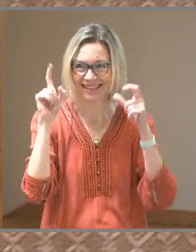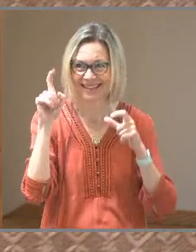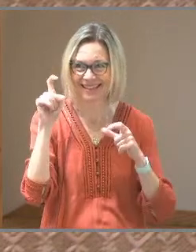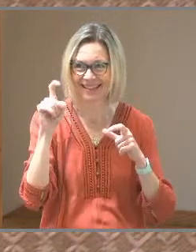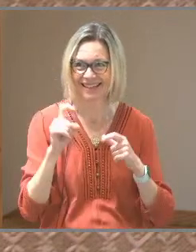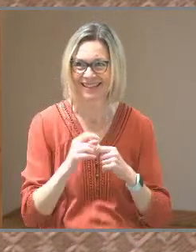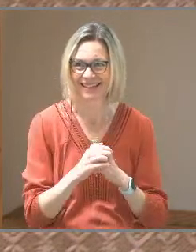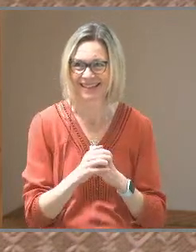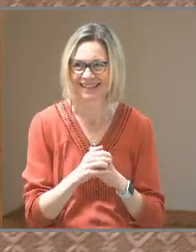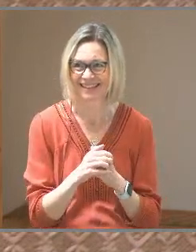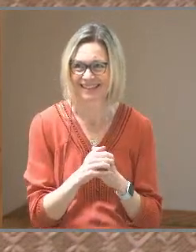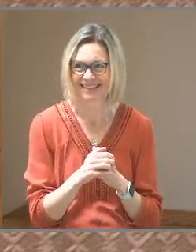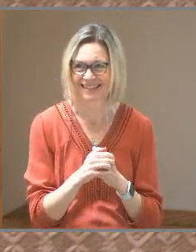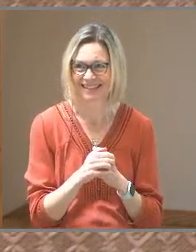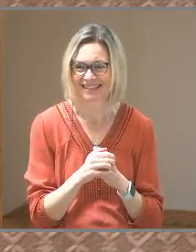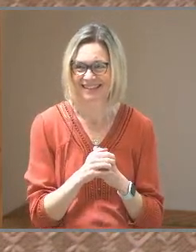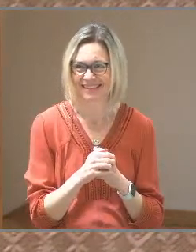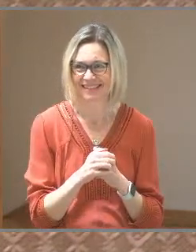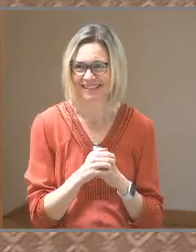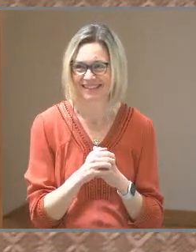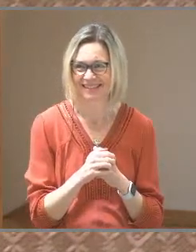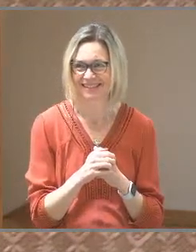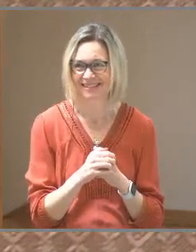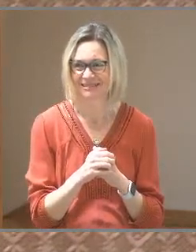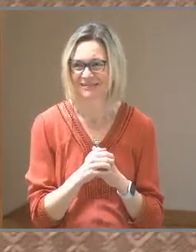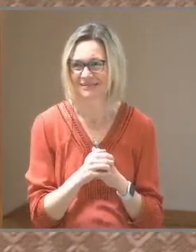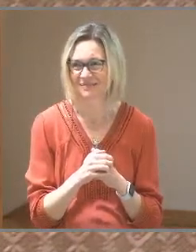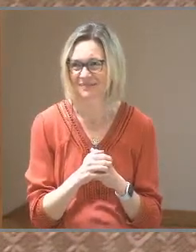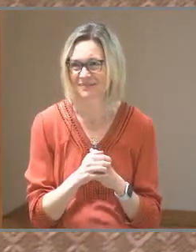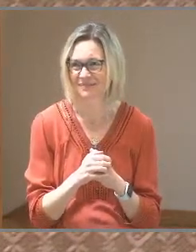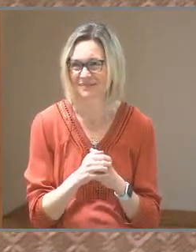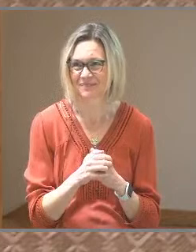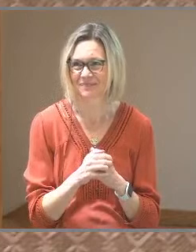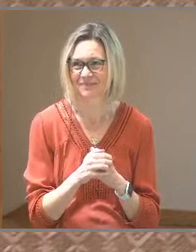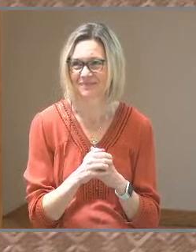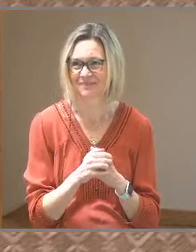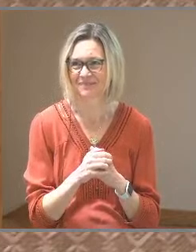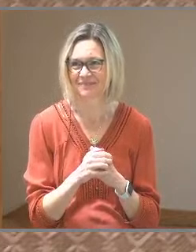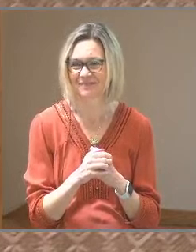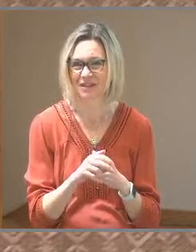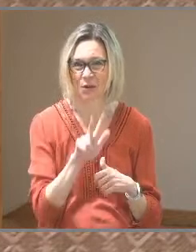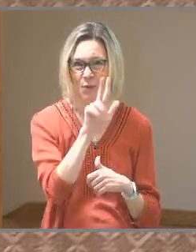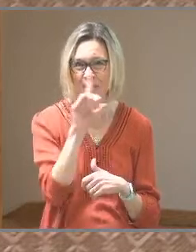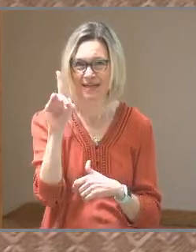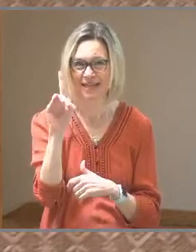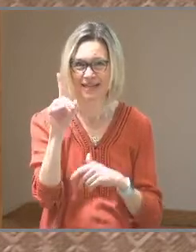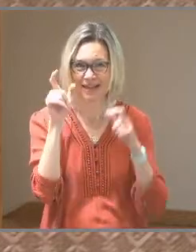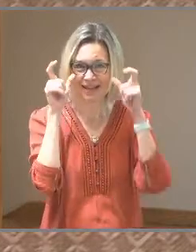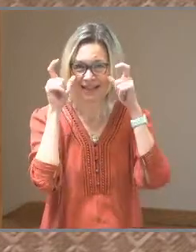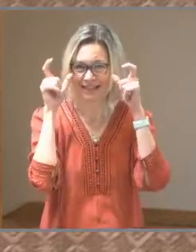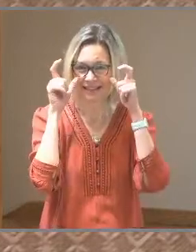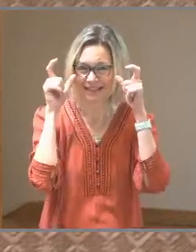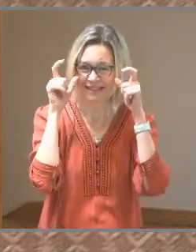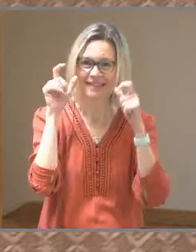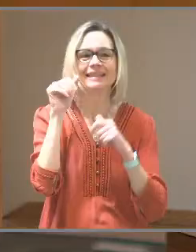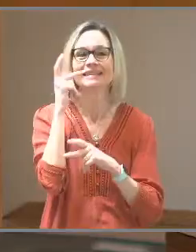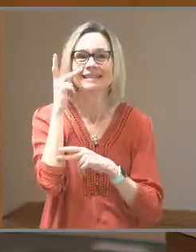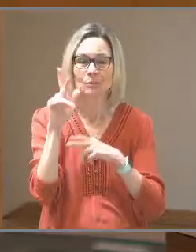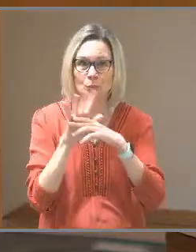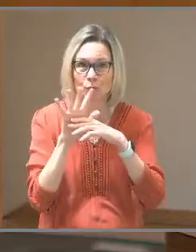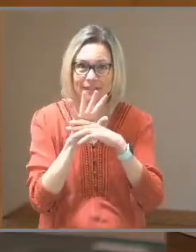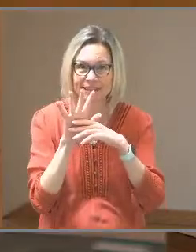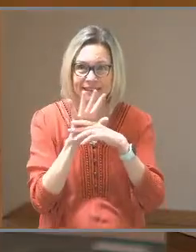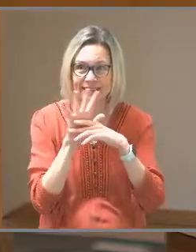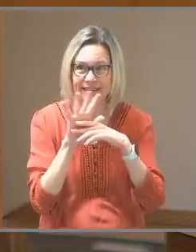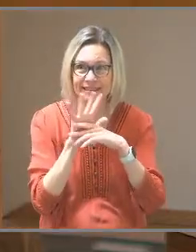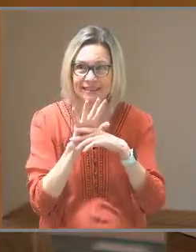It doesn't feel good? No? Okay. Well, the 3D glasses are to see movies where you